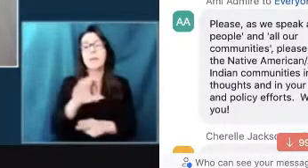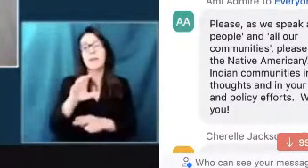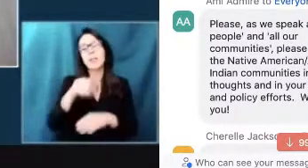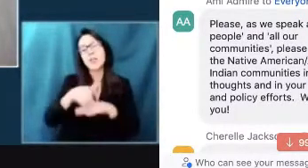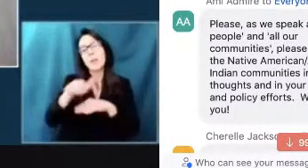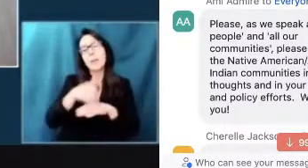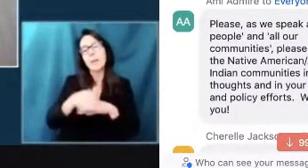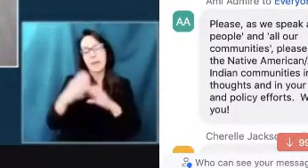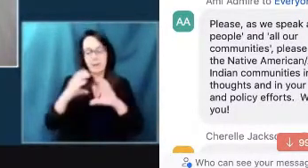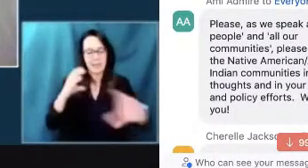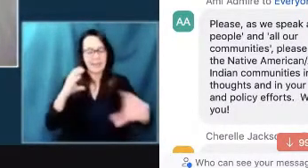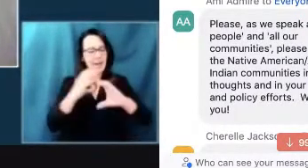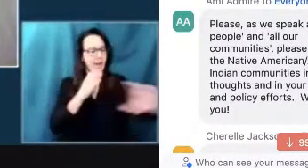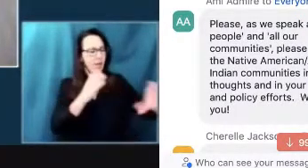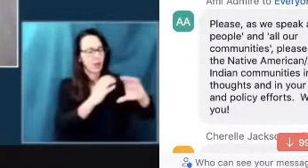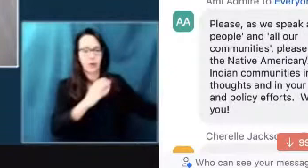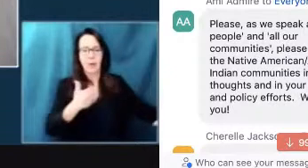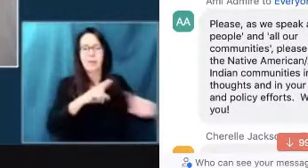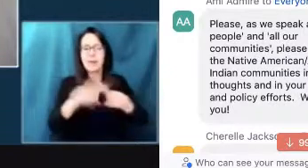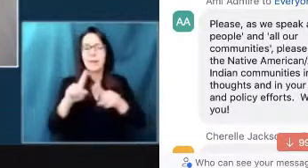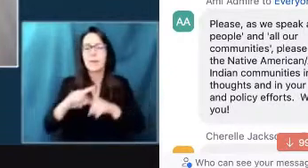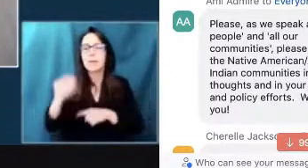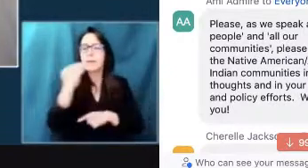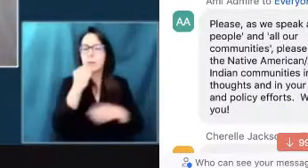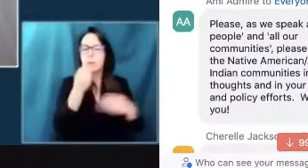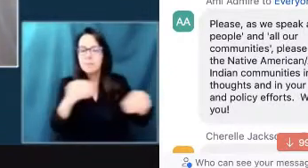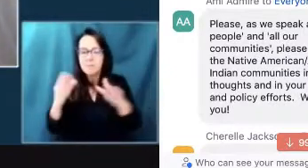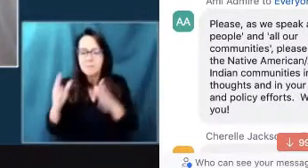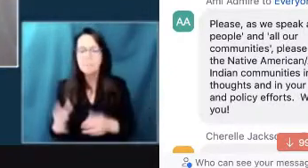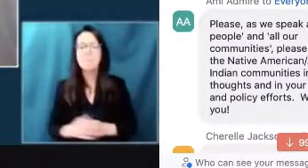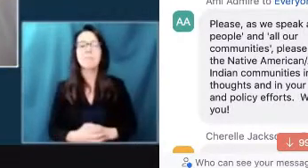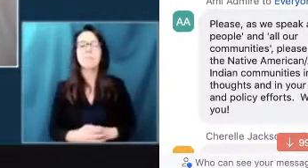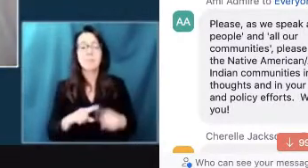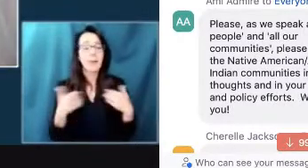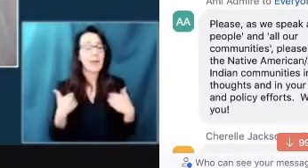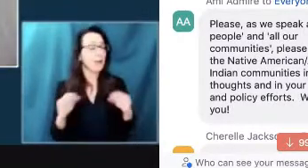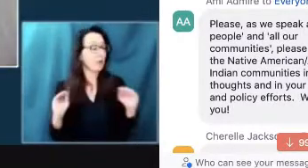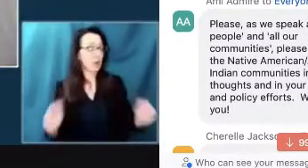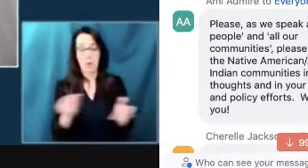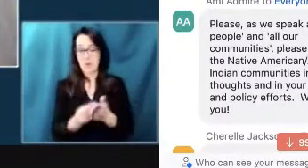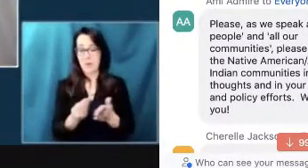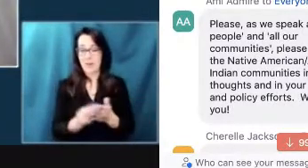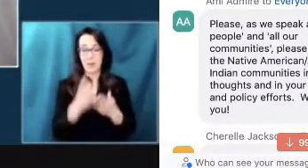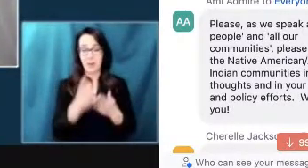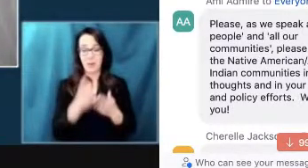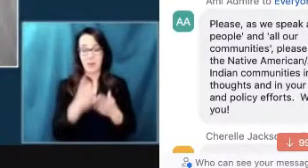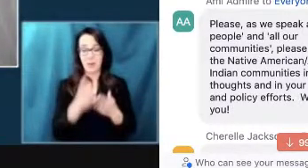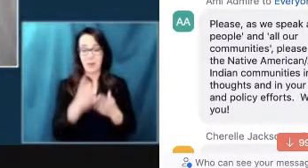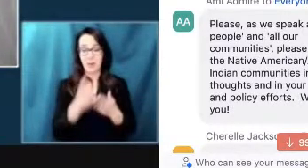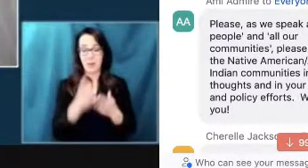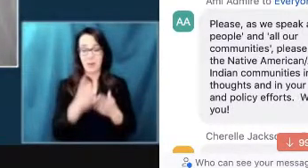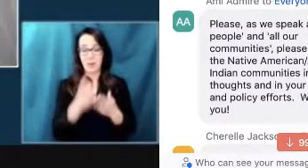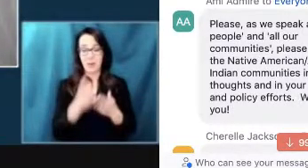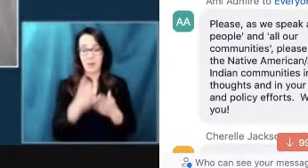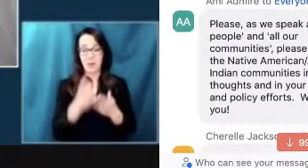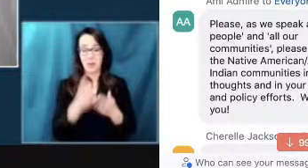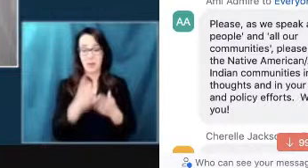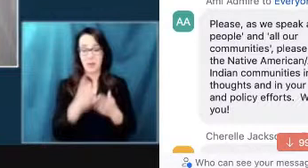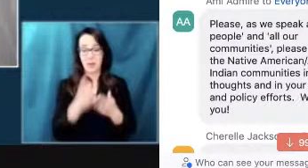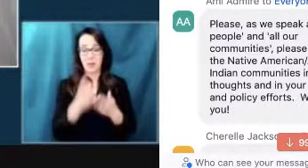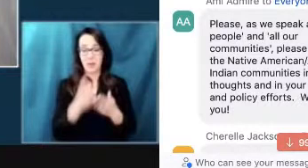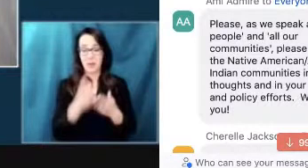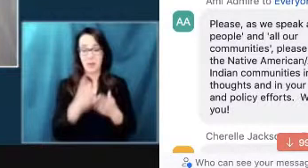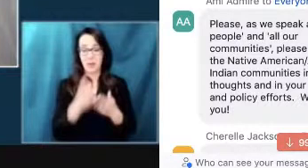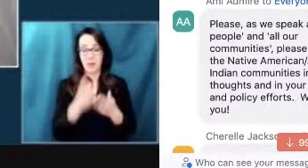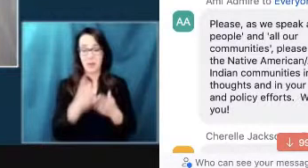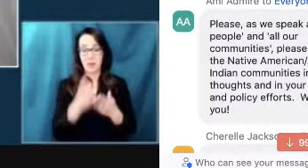food vendors and entrepreneurs. But we did not have any funding to open it safely during the pandemic. Thanks to a grant from the county